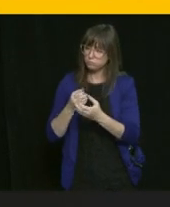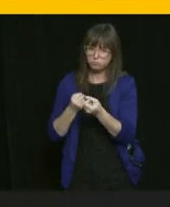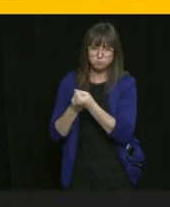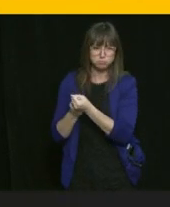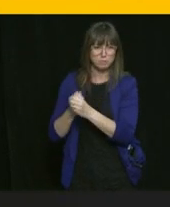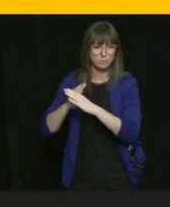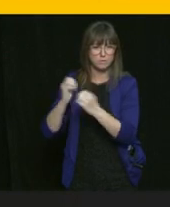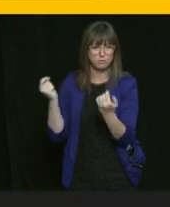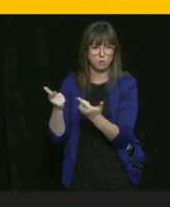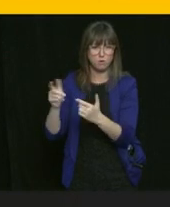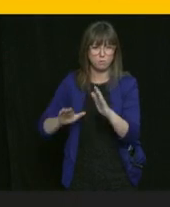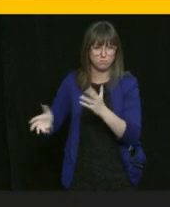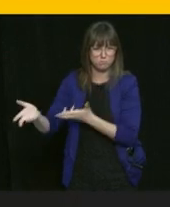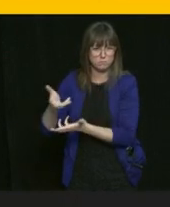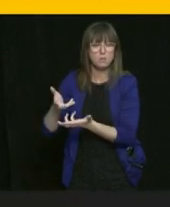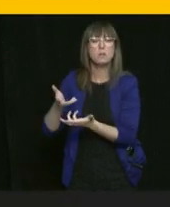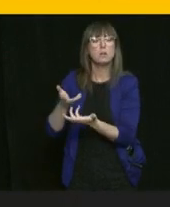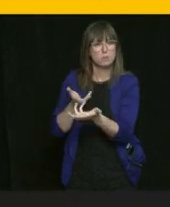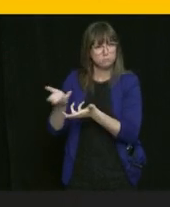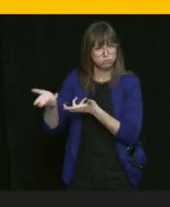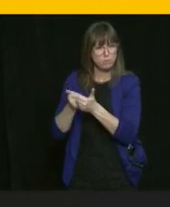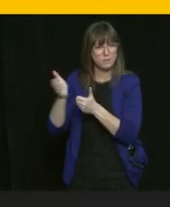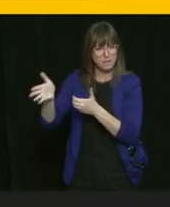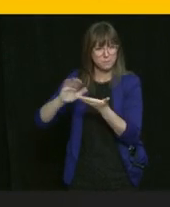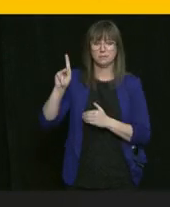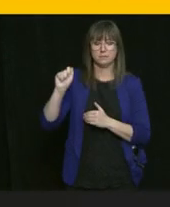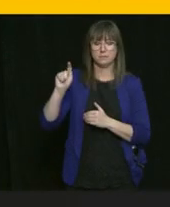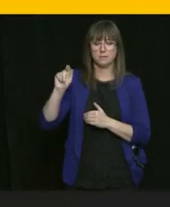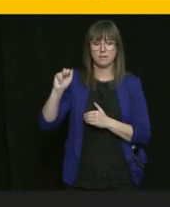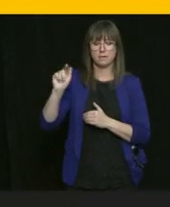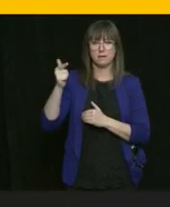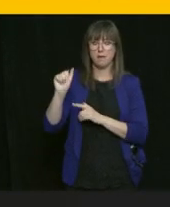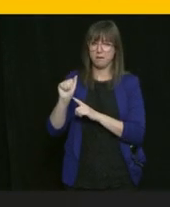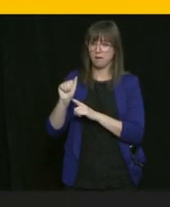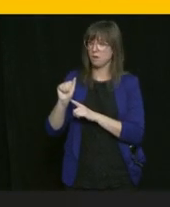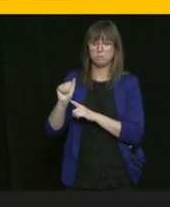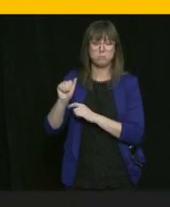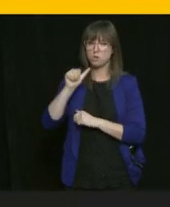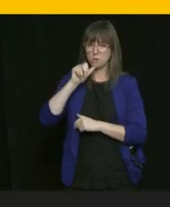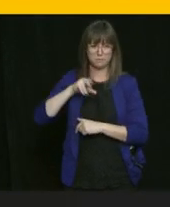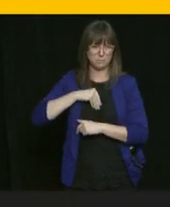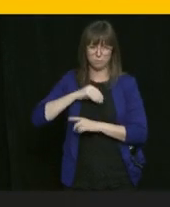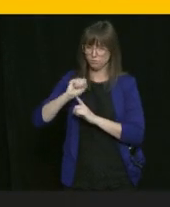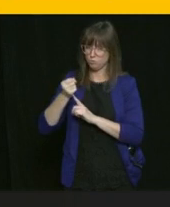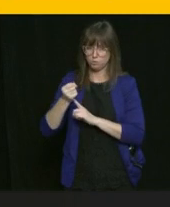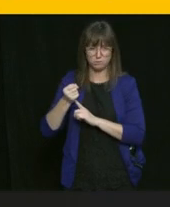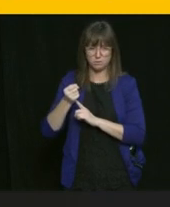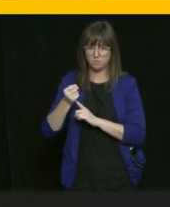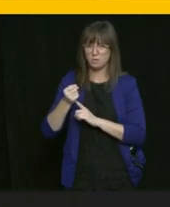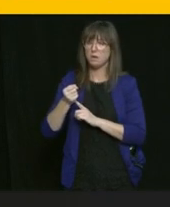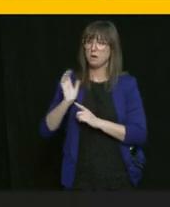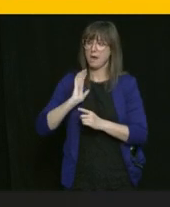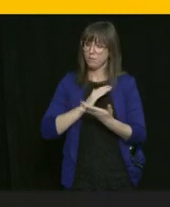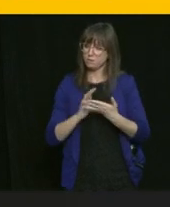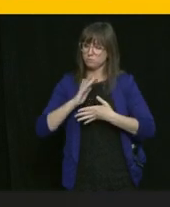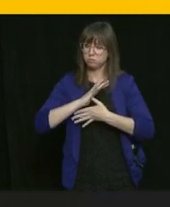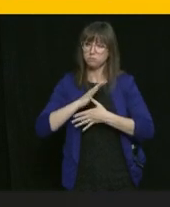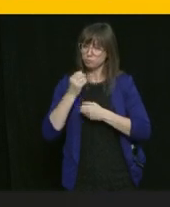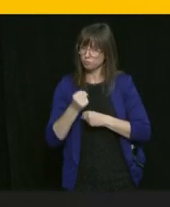the leadership of Niskandiga First Nation alongside common priority. Particularly during COVID, is the safety of all community